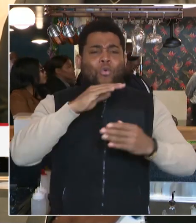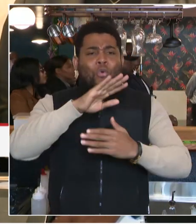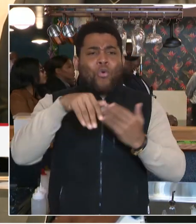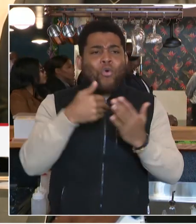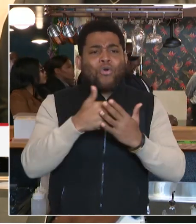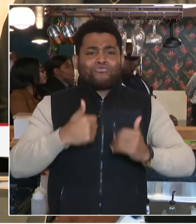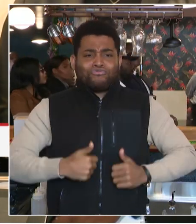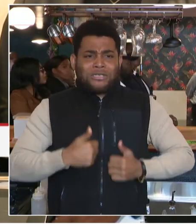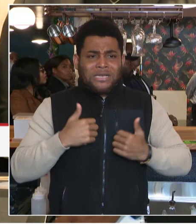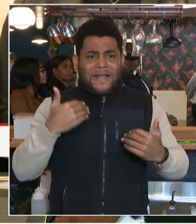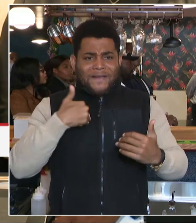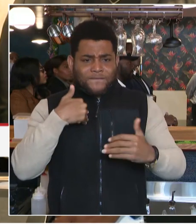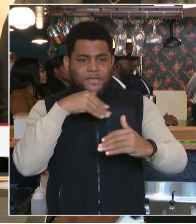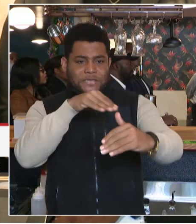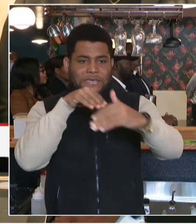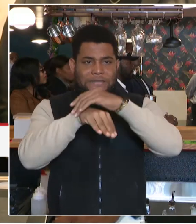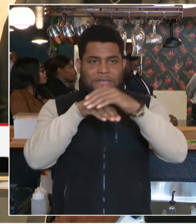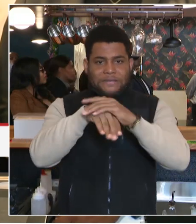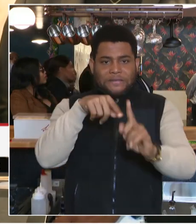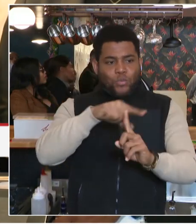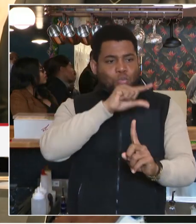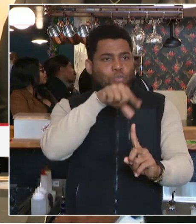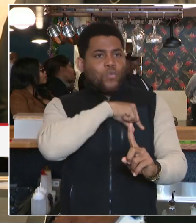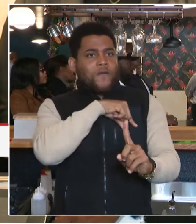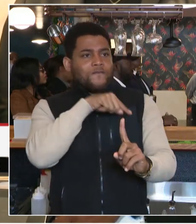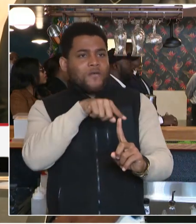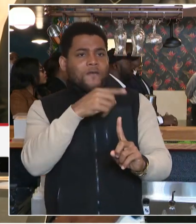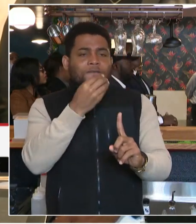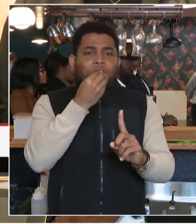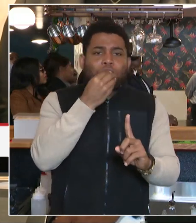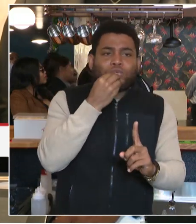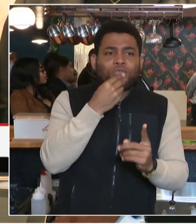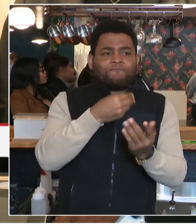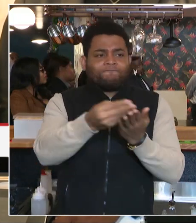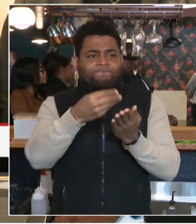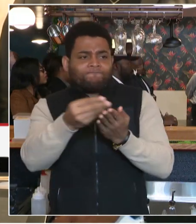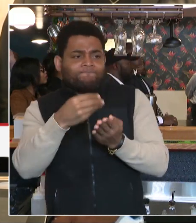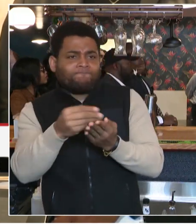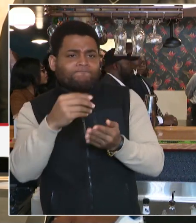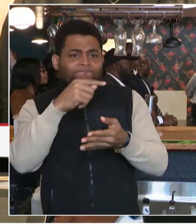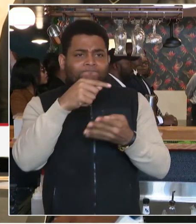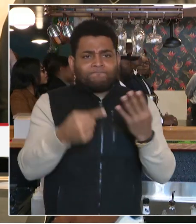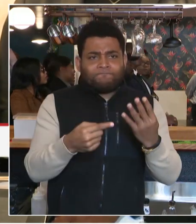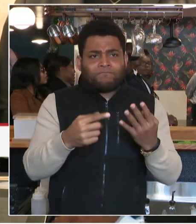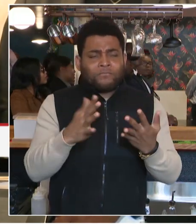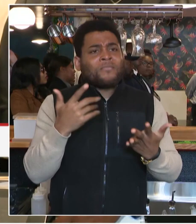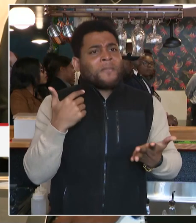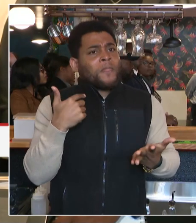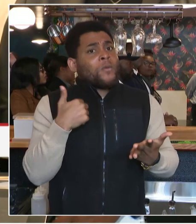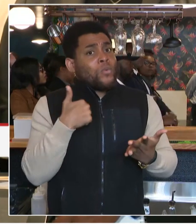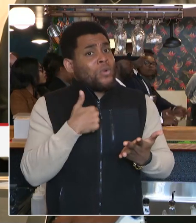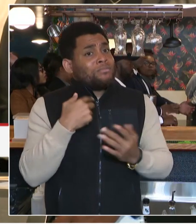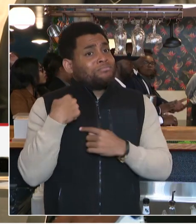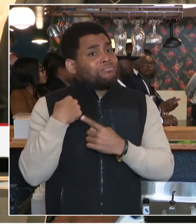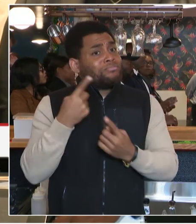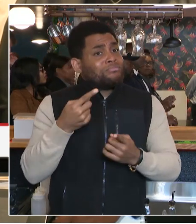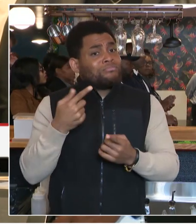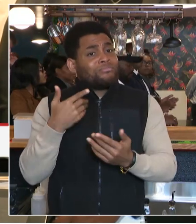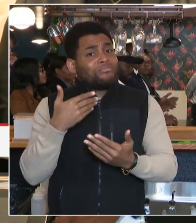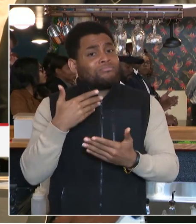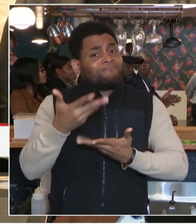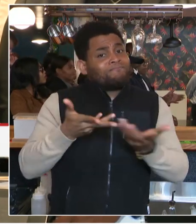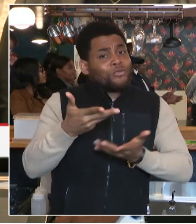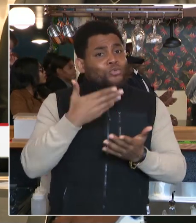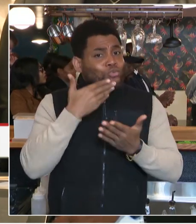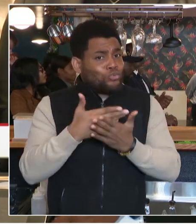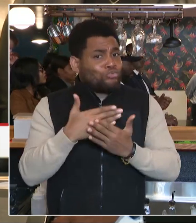to a quality, affordable grocery store. And we have made tremendous progress. In 2020, before we launched the